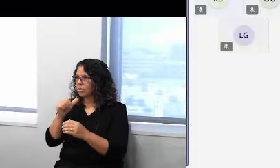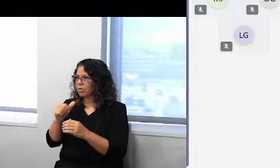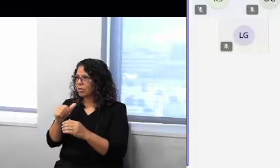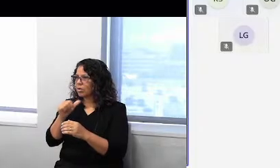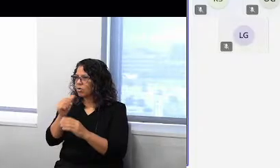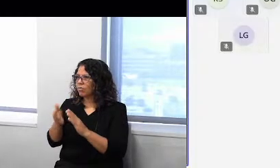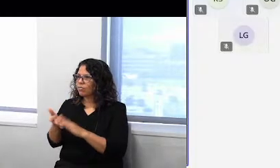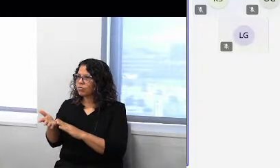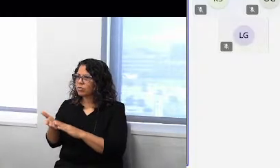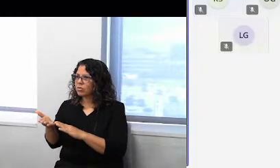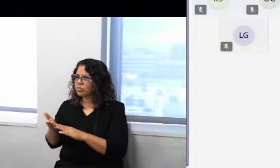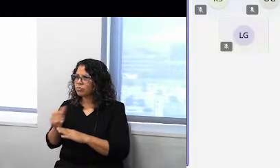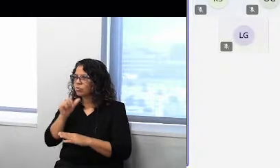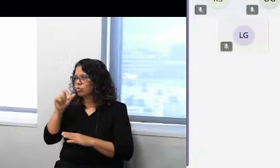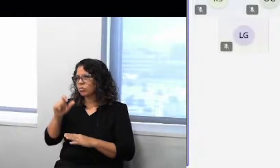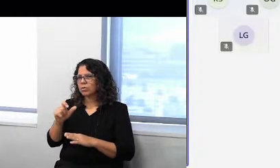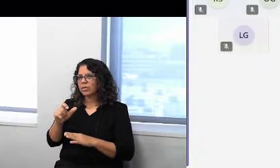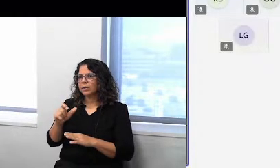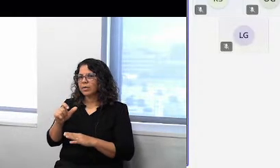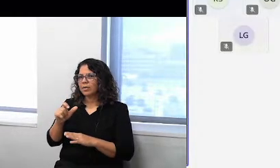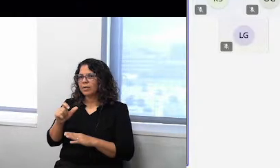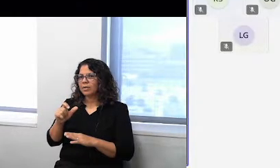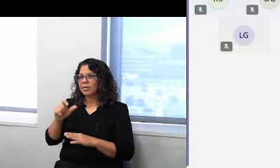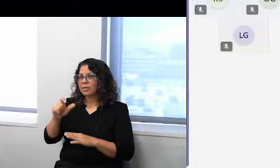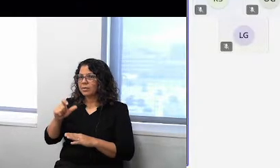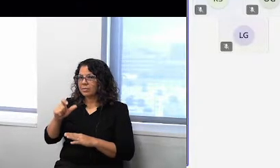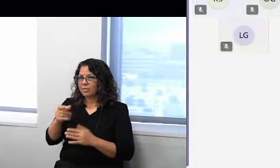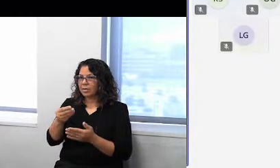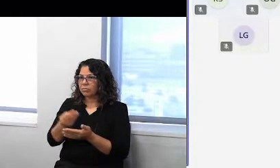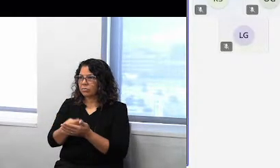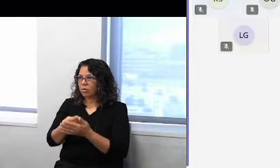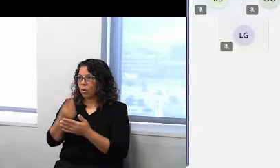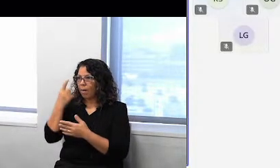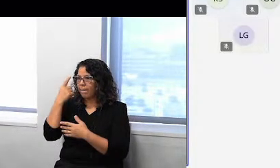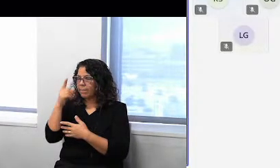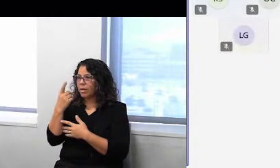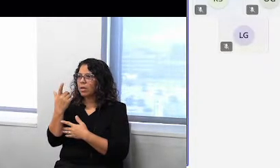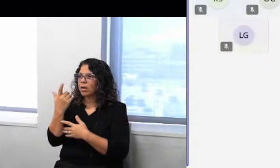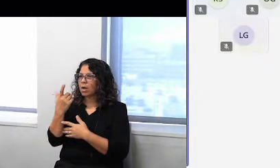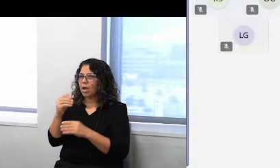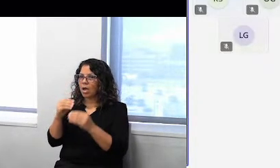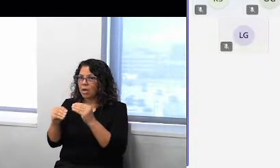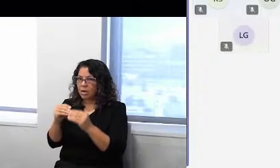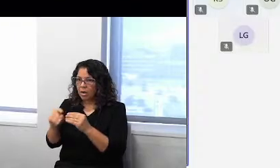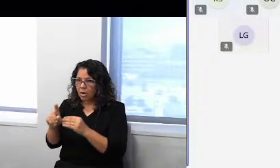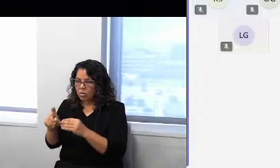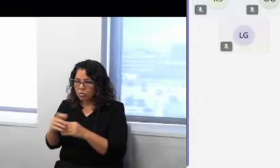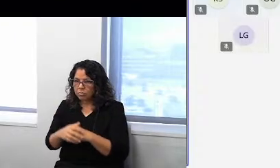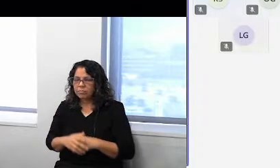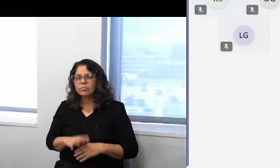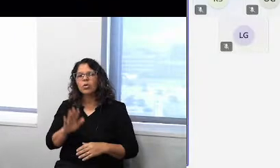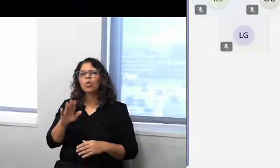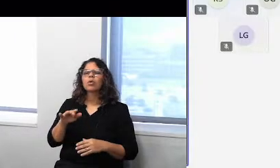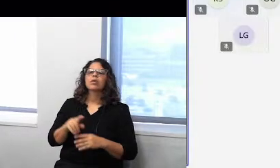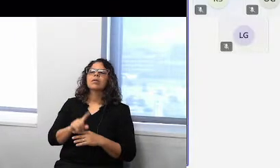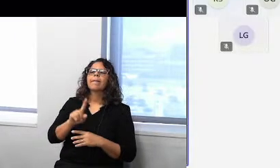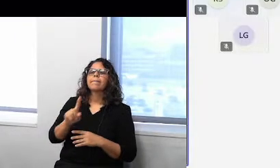federal funds to fix them, right? Ms. Mercado, I've got it. The premise of your question is a premise that Mr.